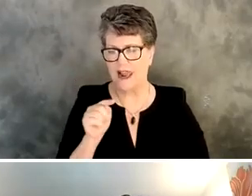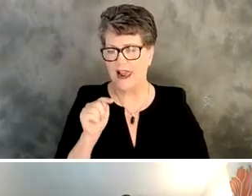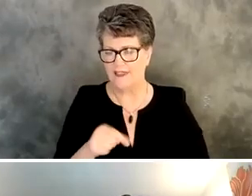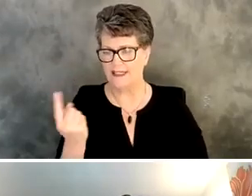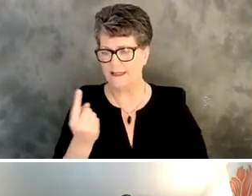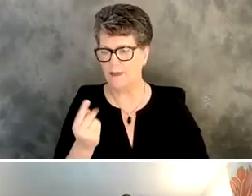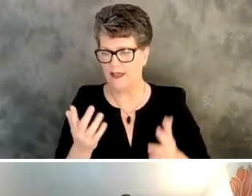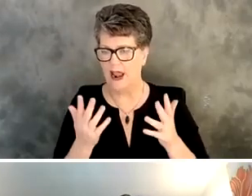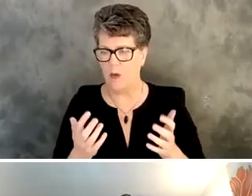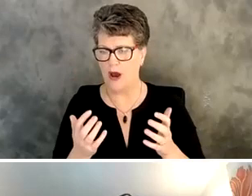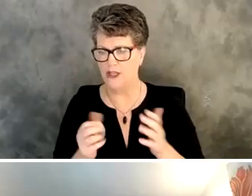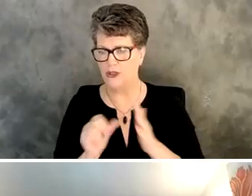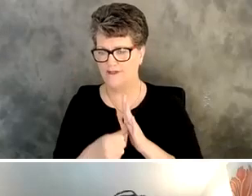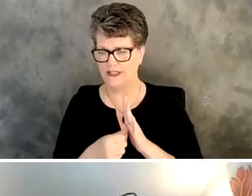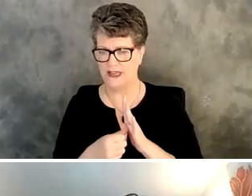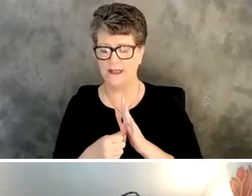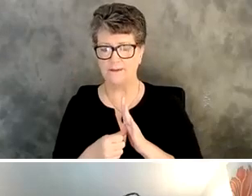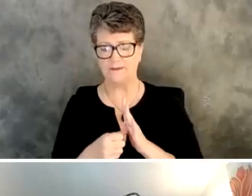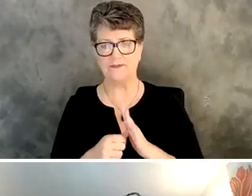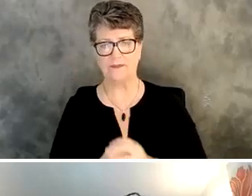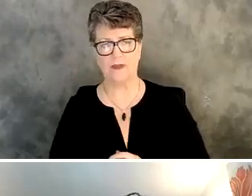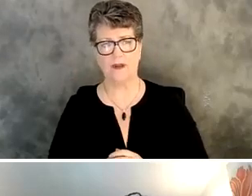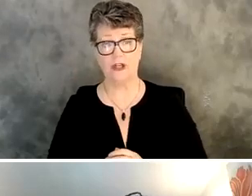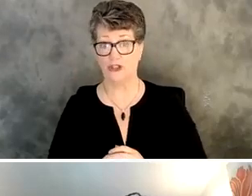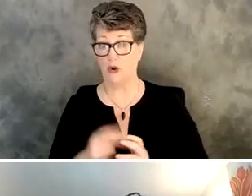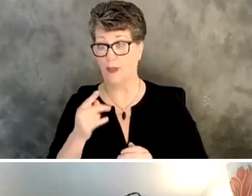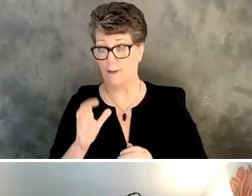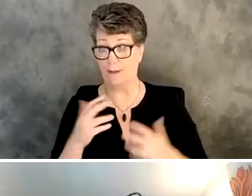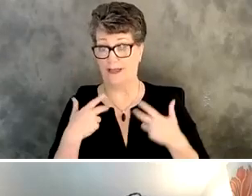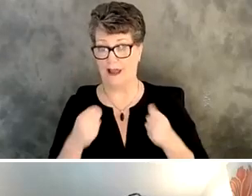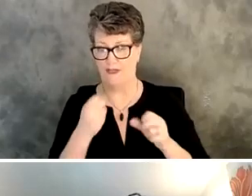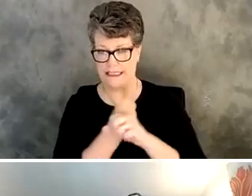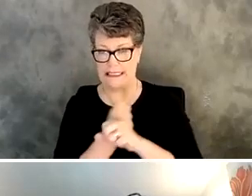wanted to bring up, just some of the public health statistics.